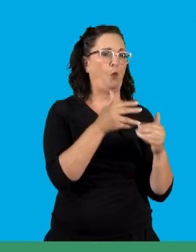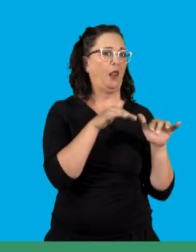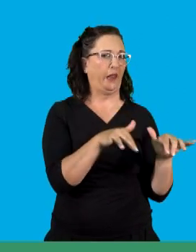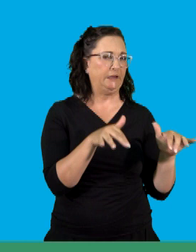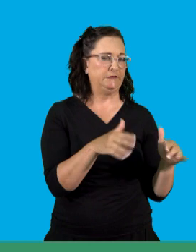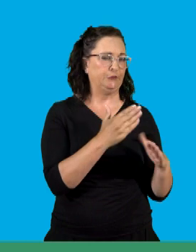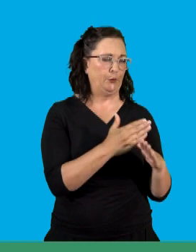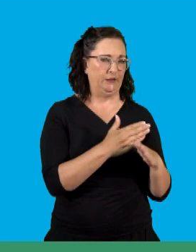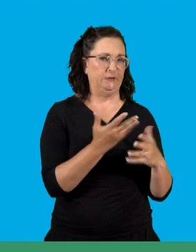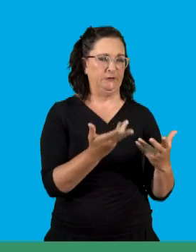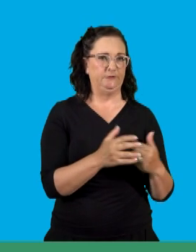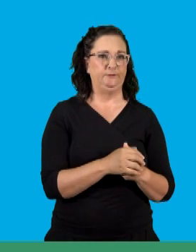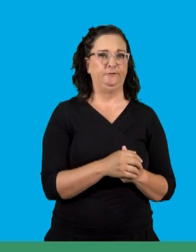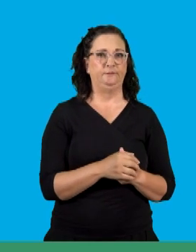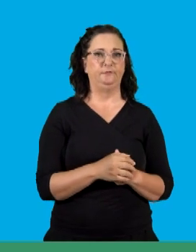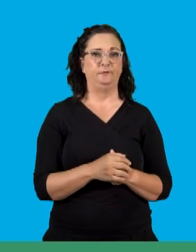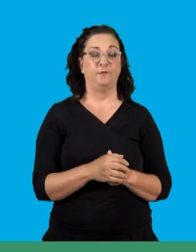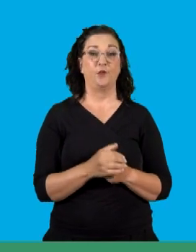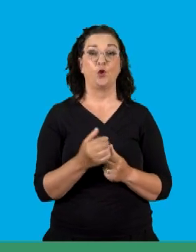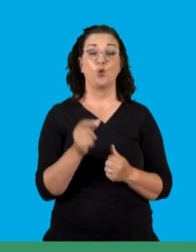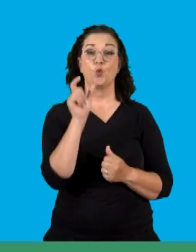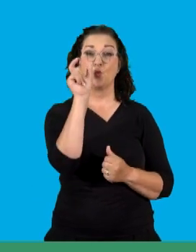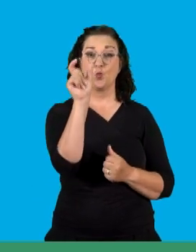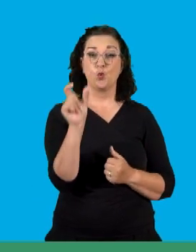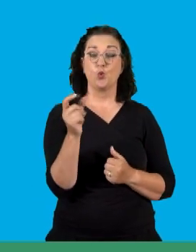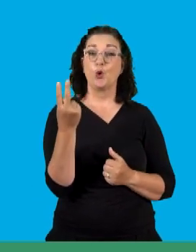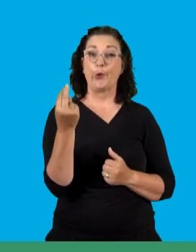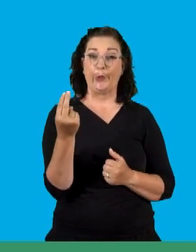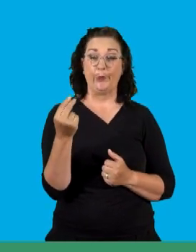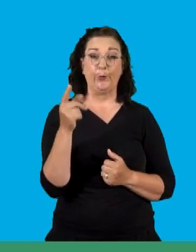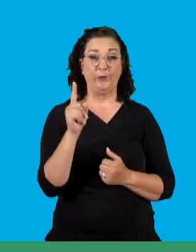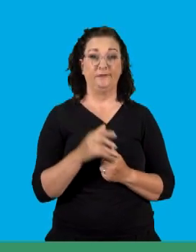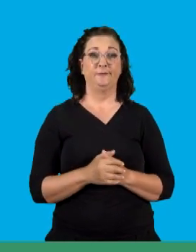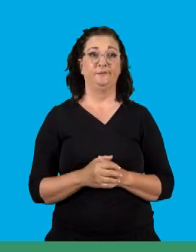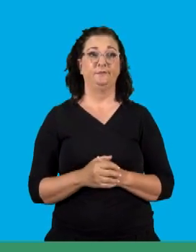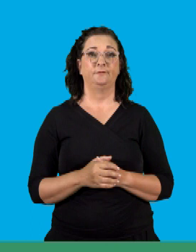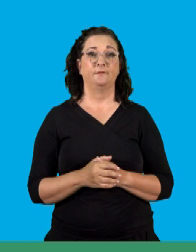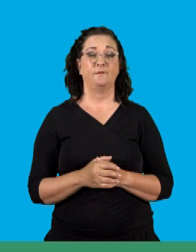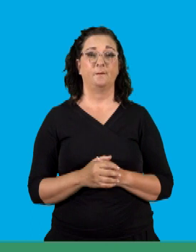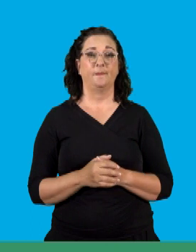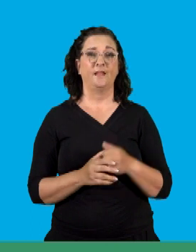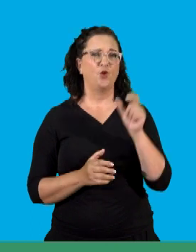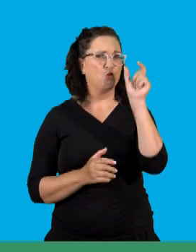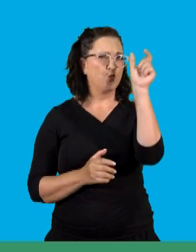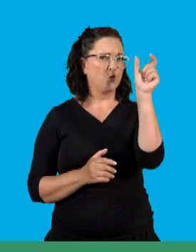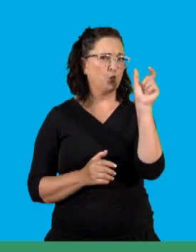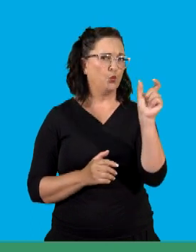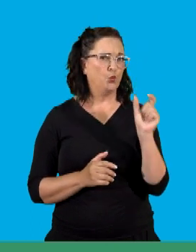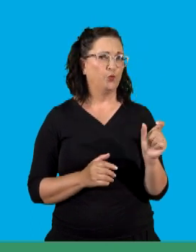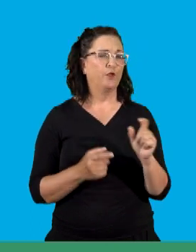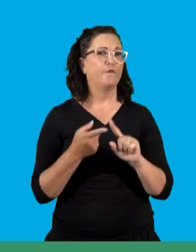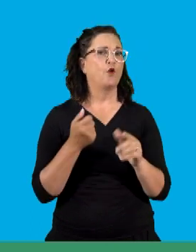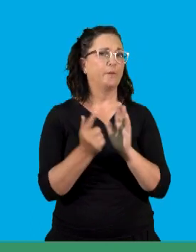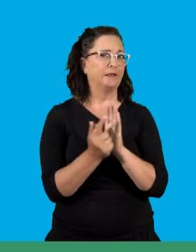unproductive workforce. Now, the new words and language recap. Here are the new terms that cropped